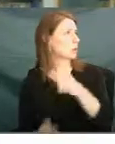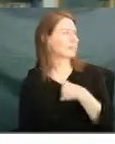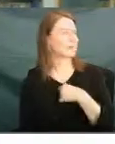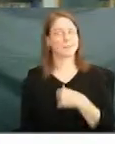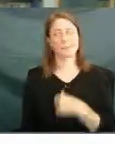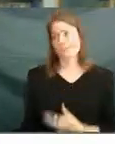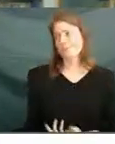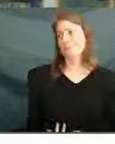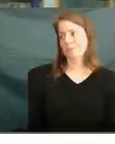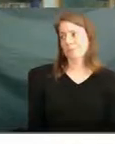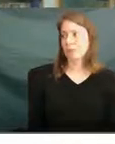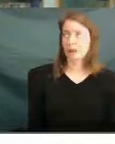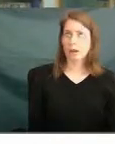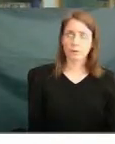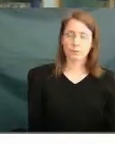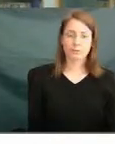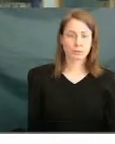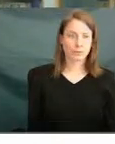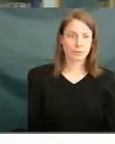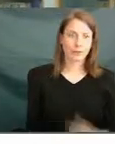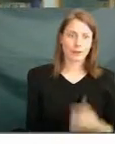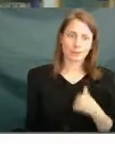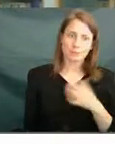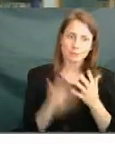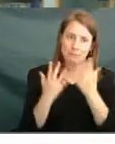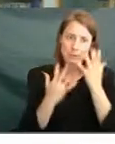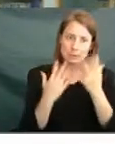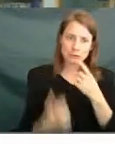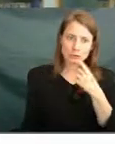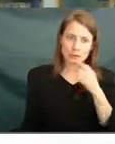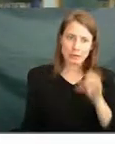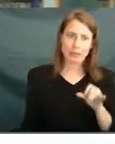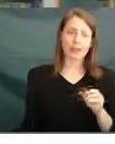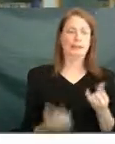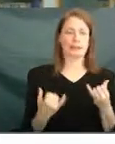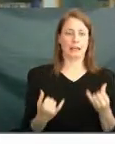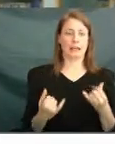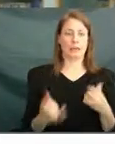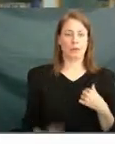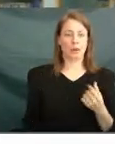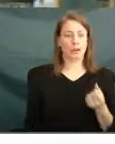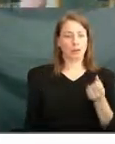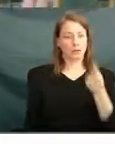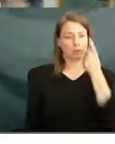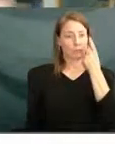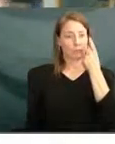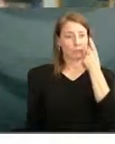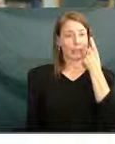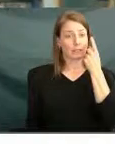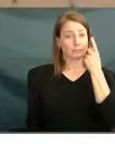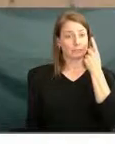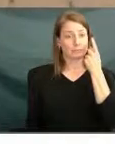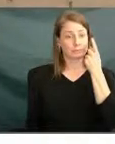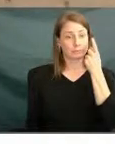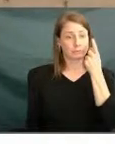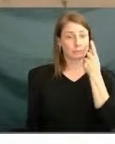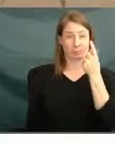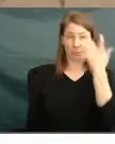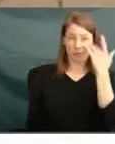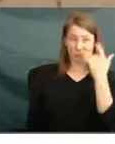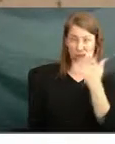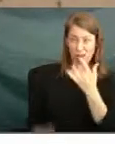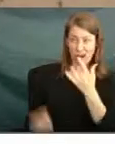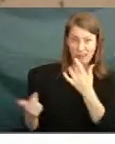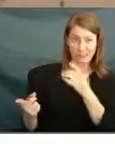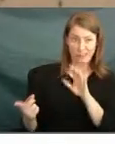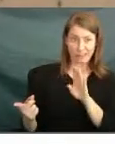And I was like, I can understand the bullier, you know? I feel like an awful person when I say this, but